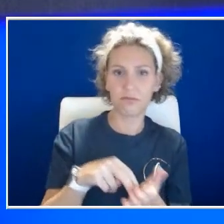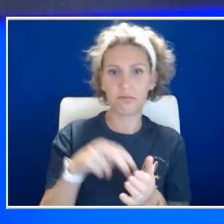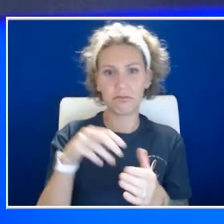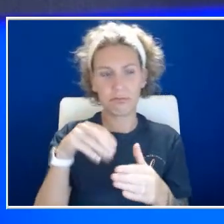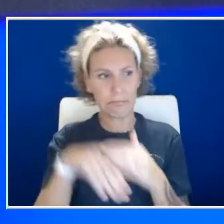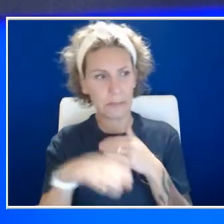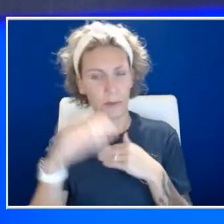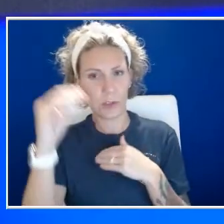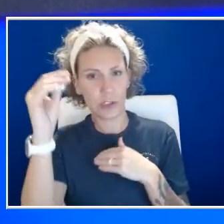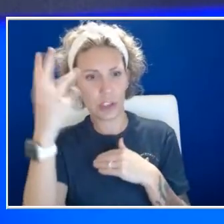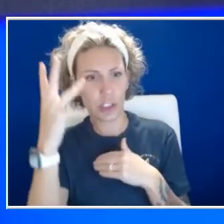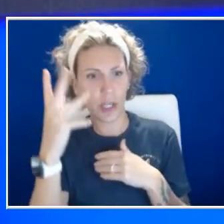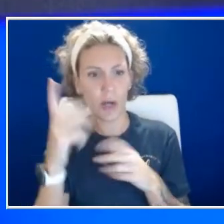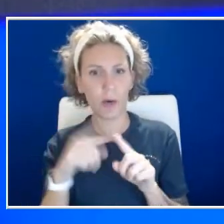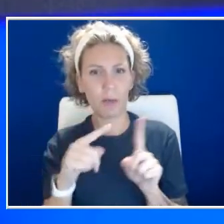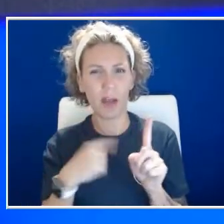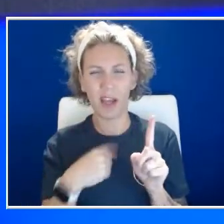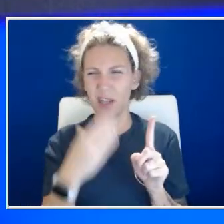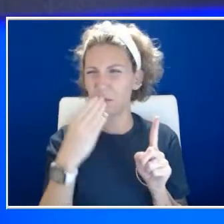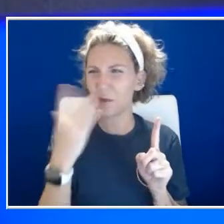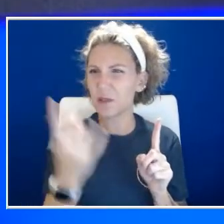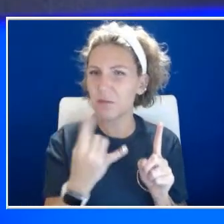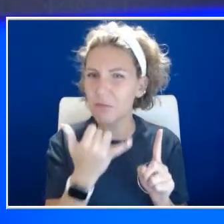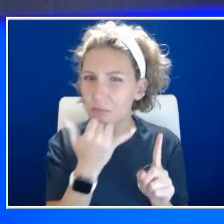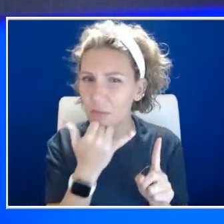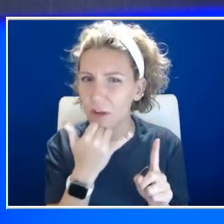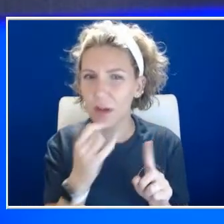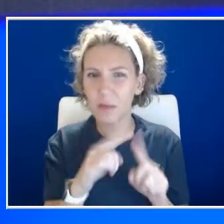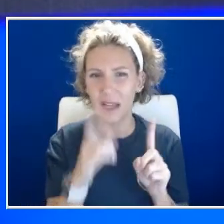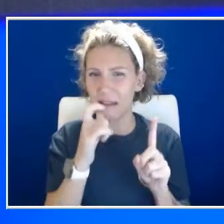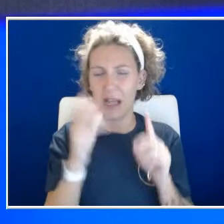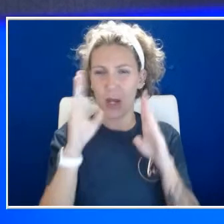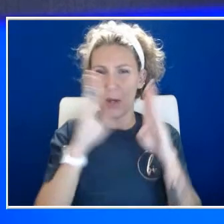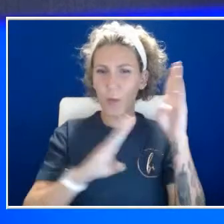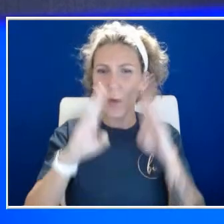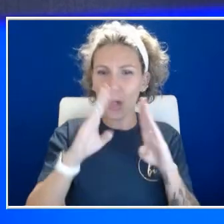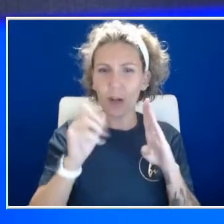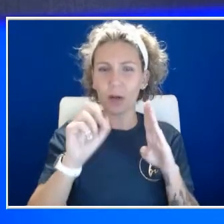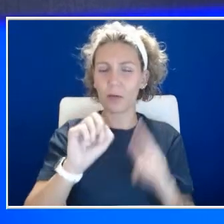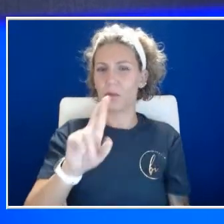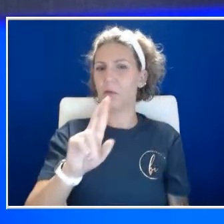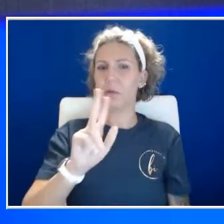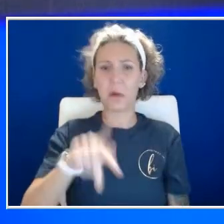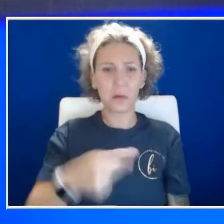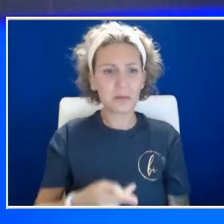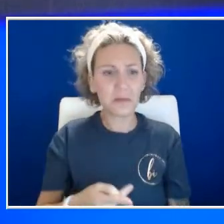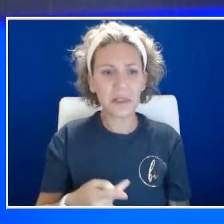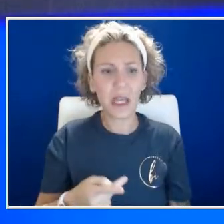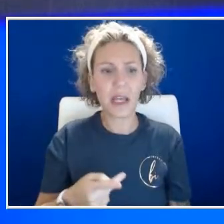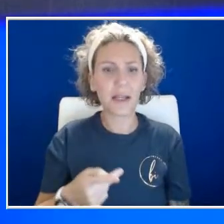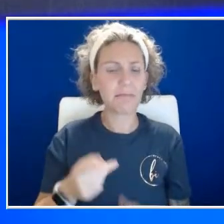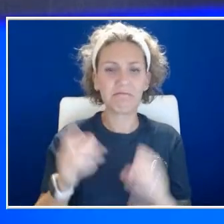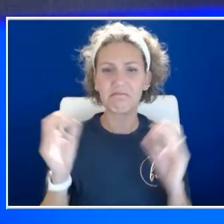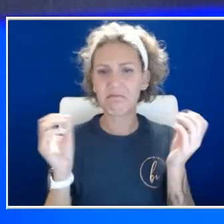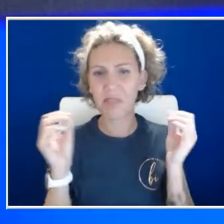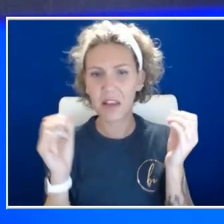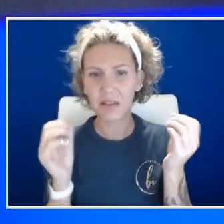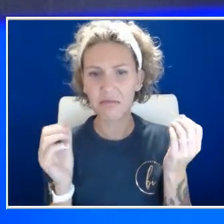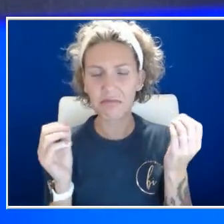I knew something was wrong, but I wasn't worried or upset or anything like that. I just was